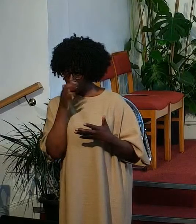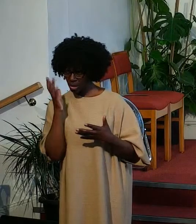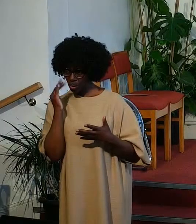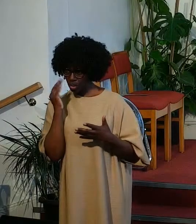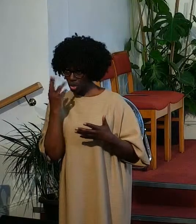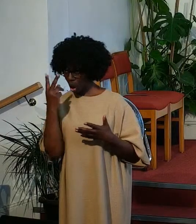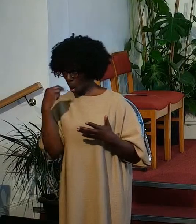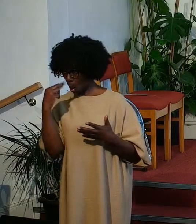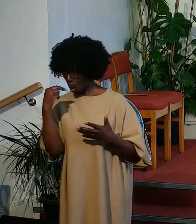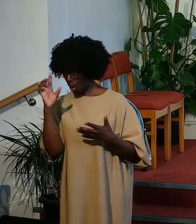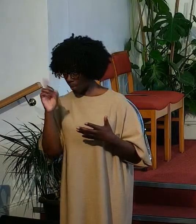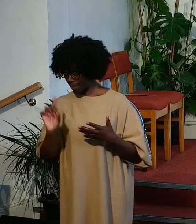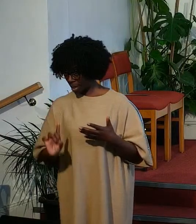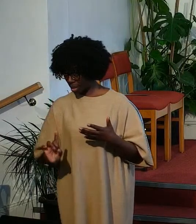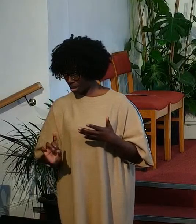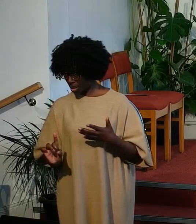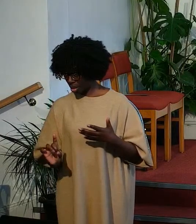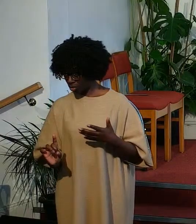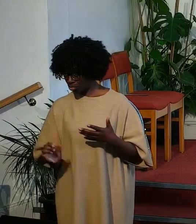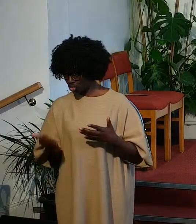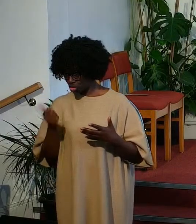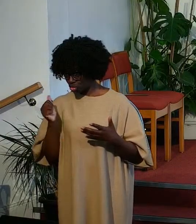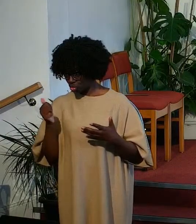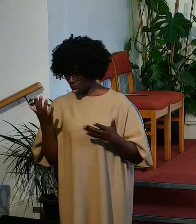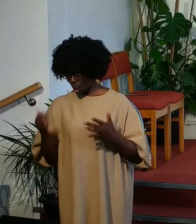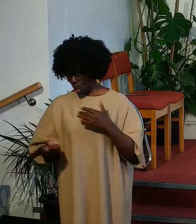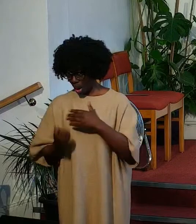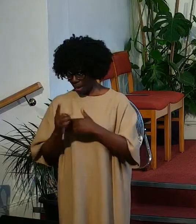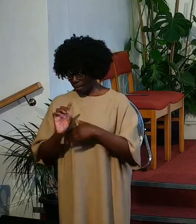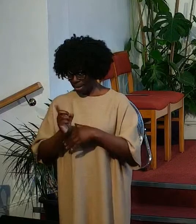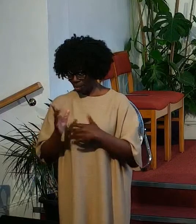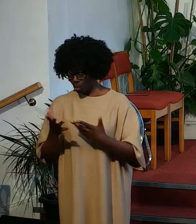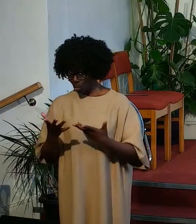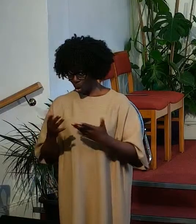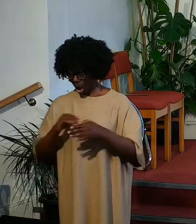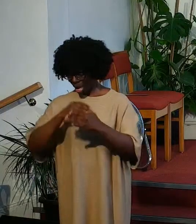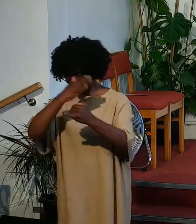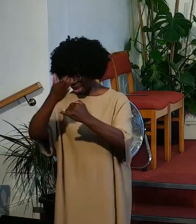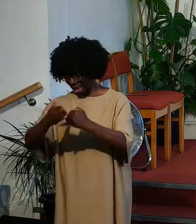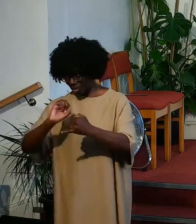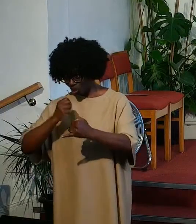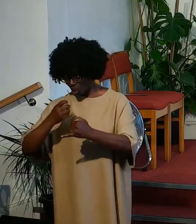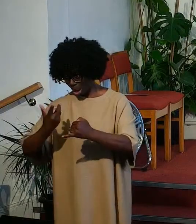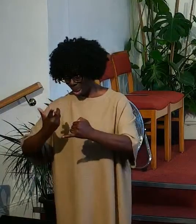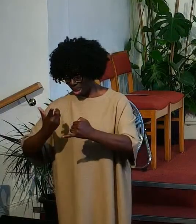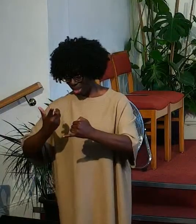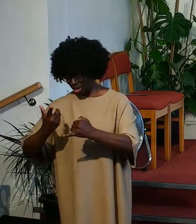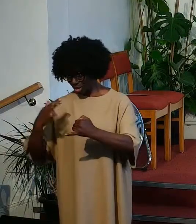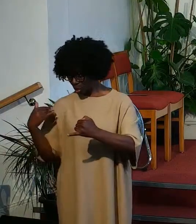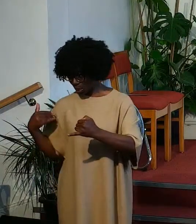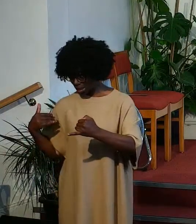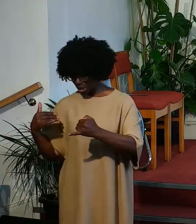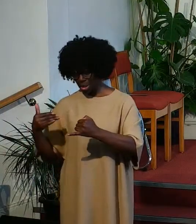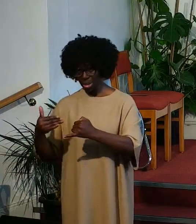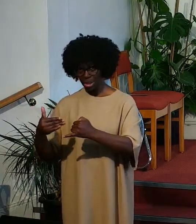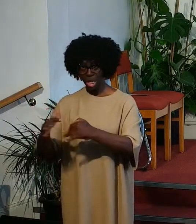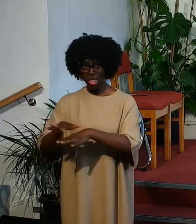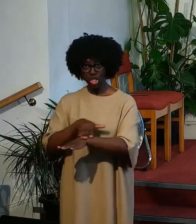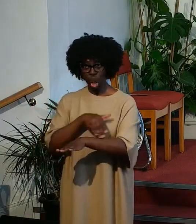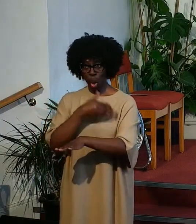coming, and again, God has given you the grace that you can mitigate. So what he's saying to people is, as